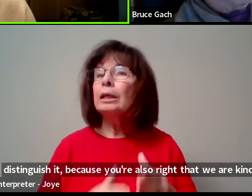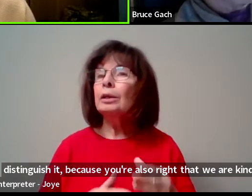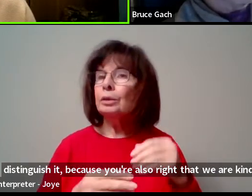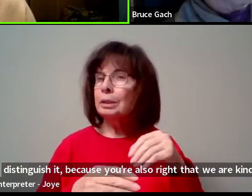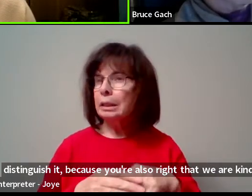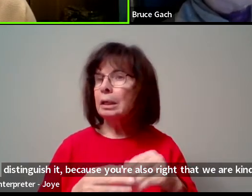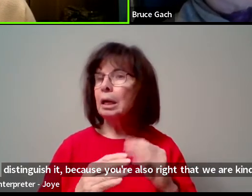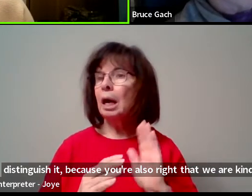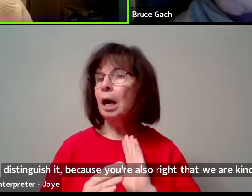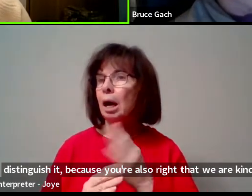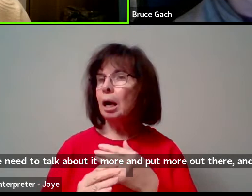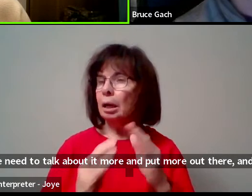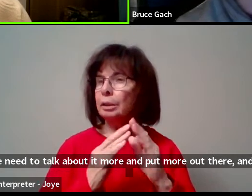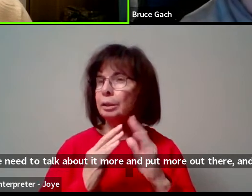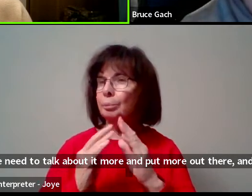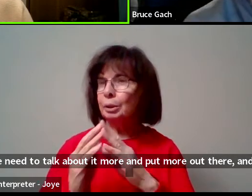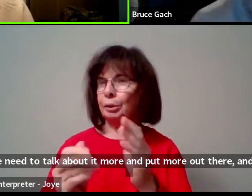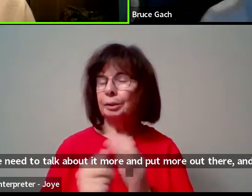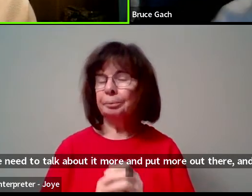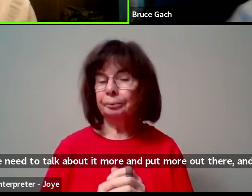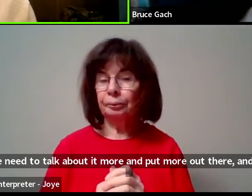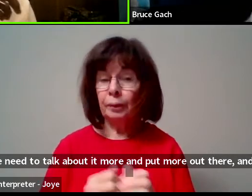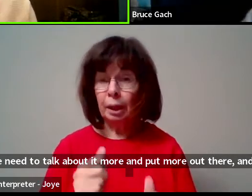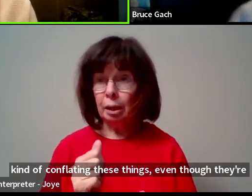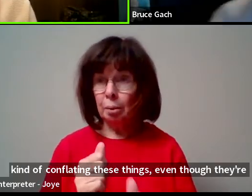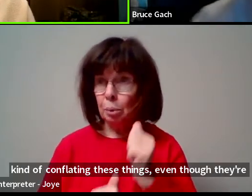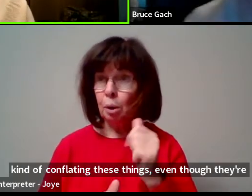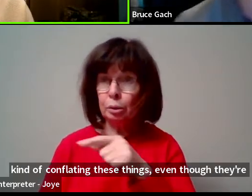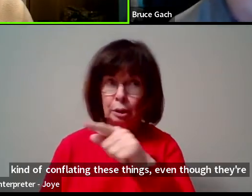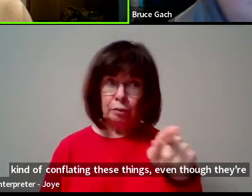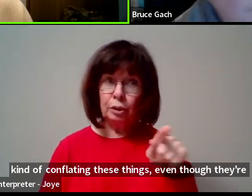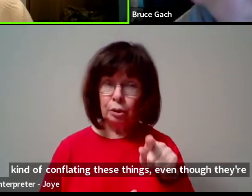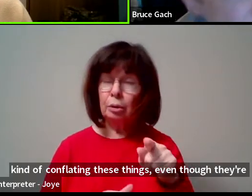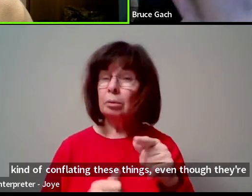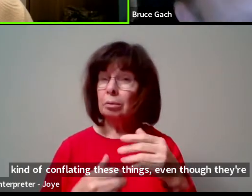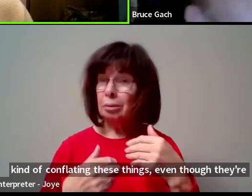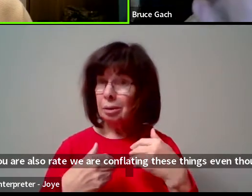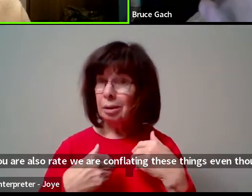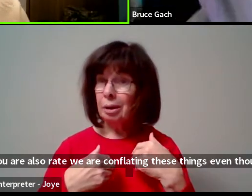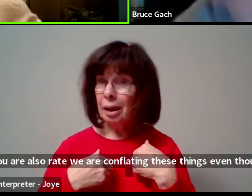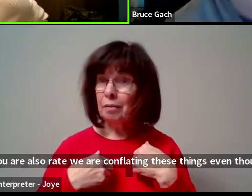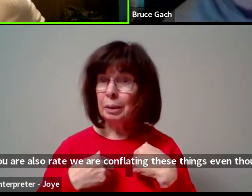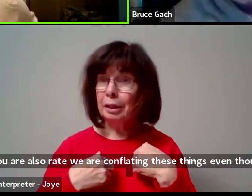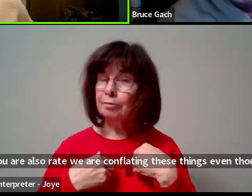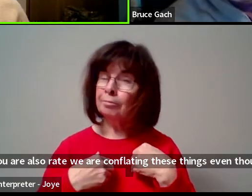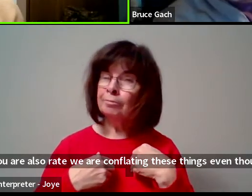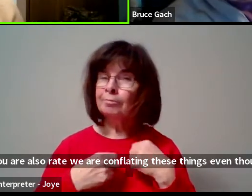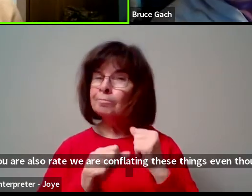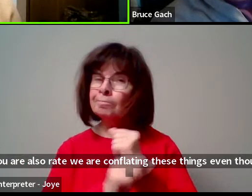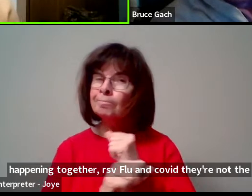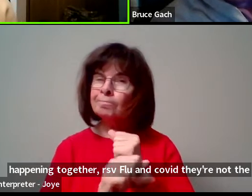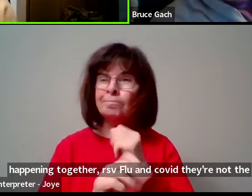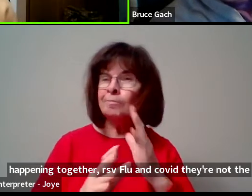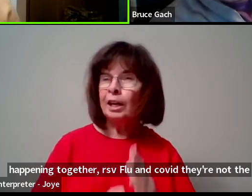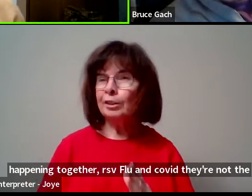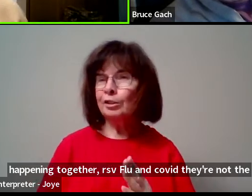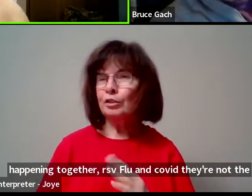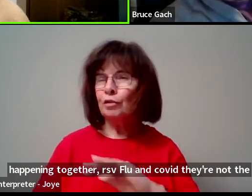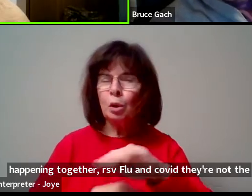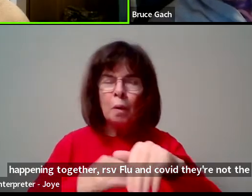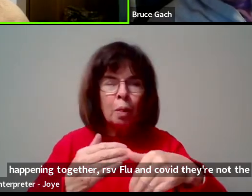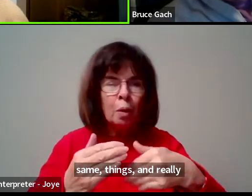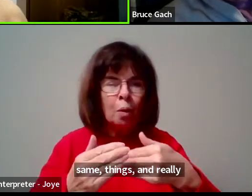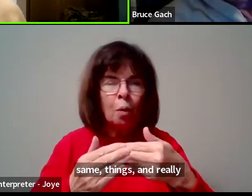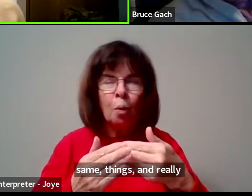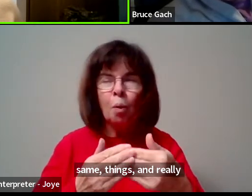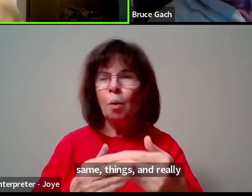And most of you in here, in this room, have been warriors out there this whole time.